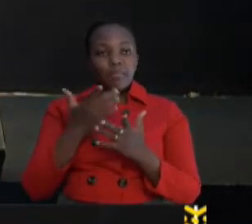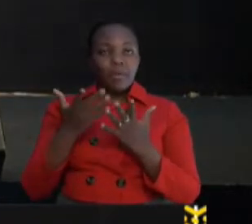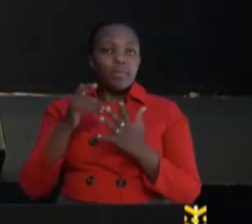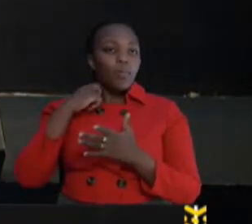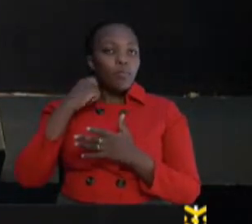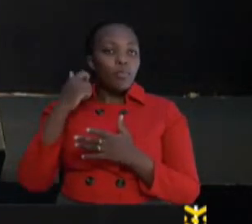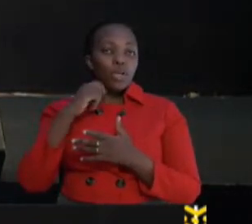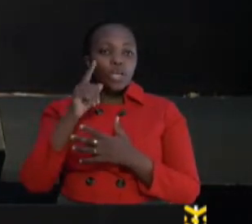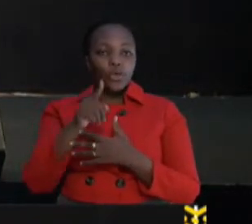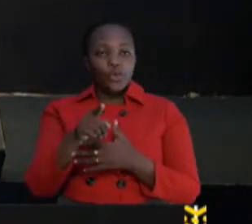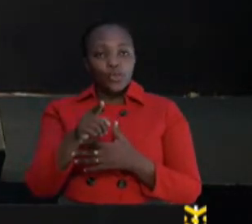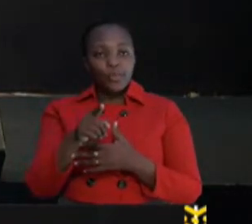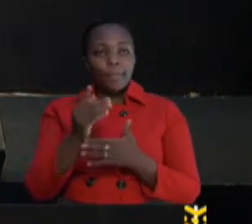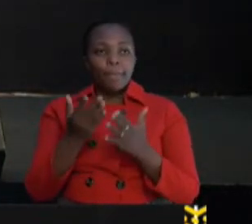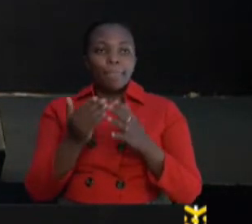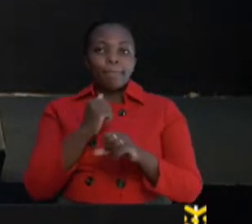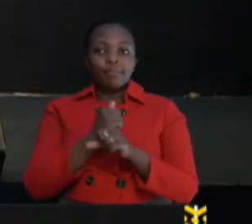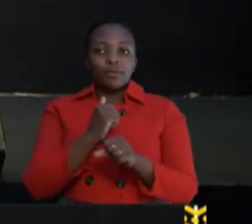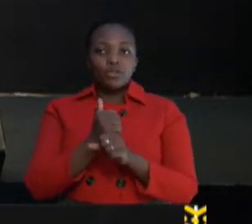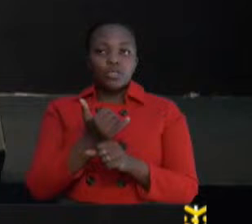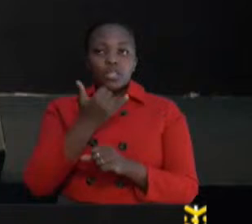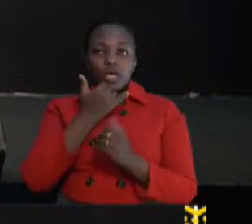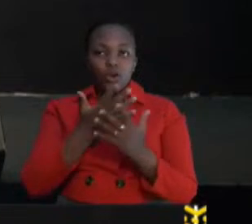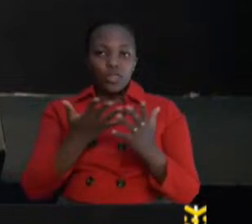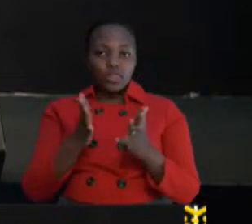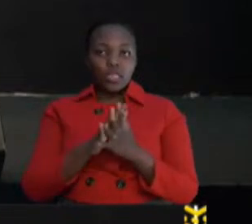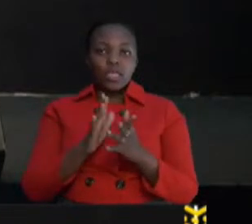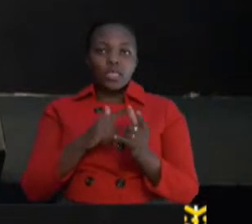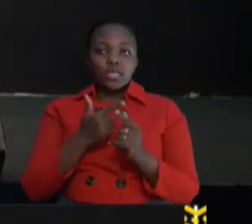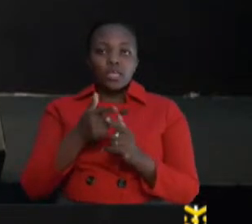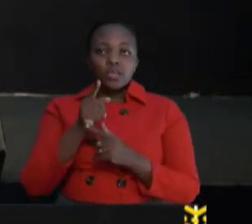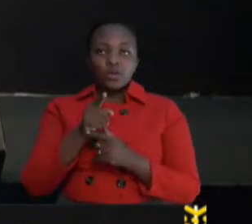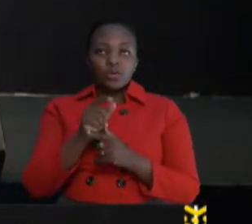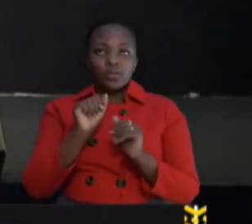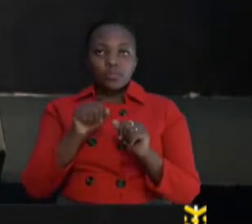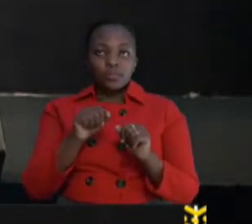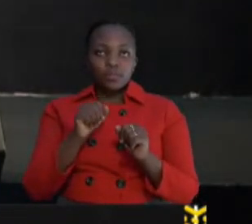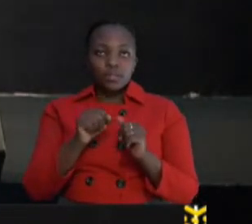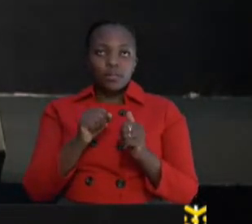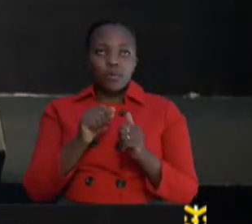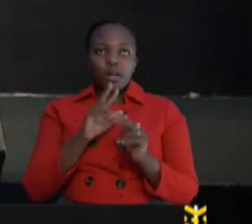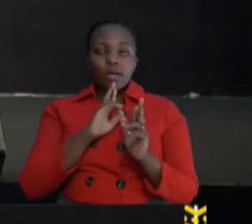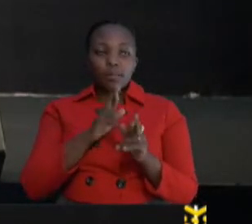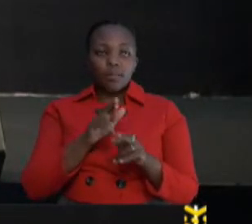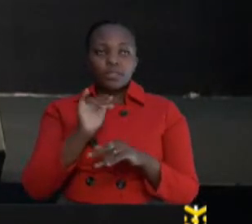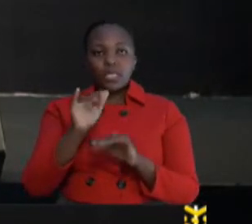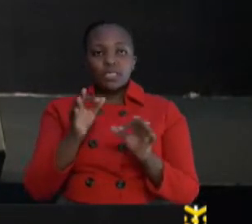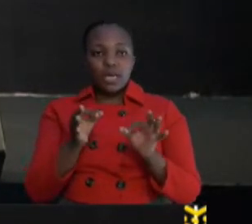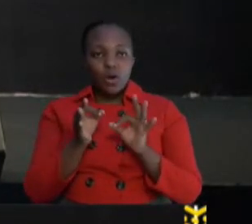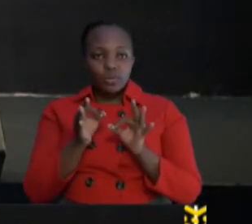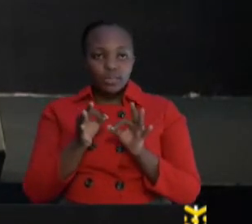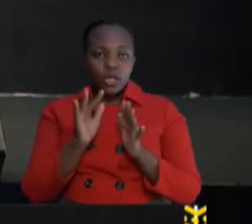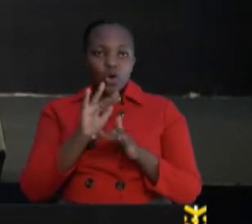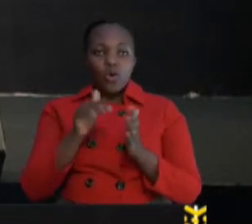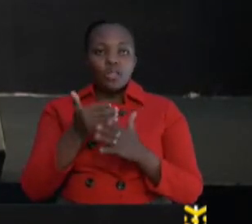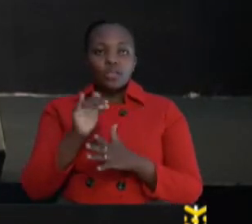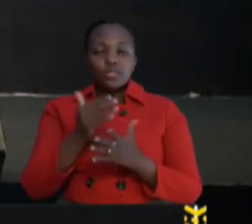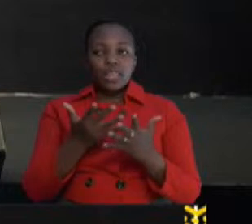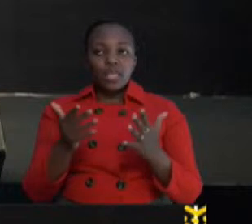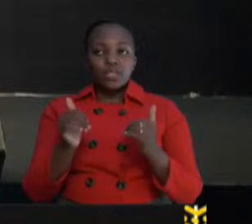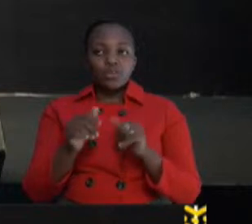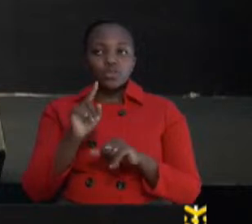or is doing the wrong thing on the platform, you can actually basically report the account. All these are things you can